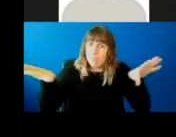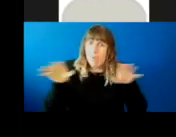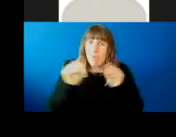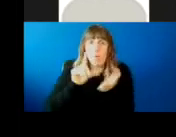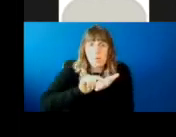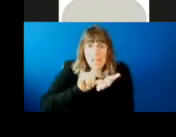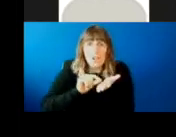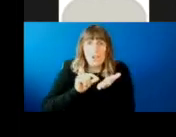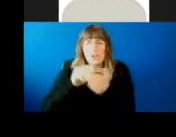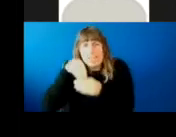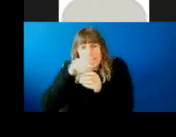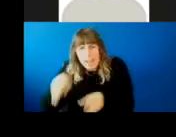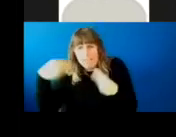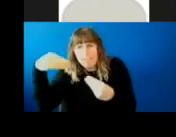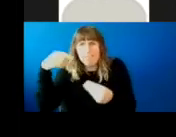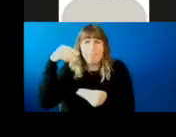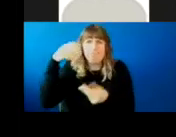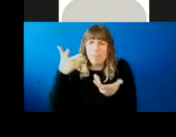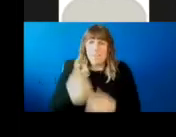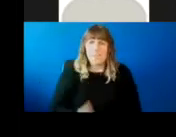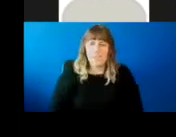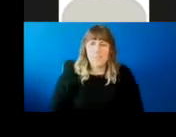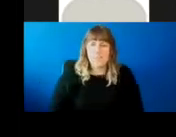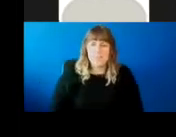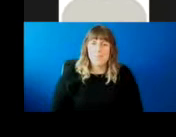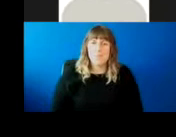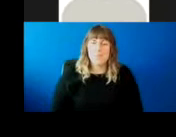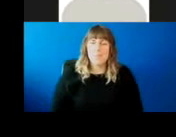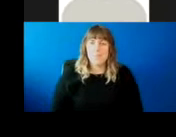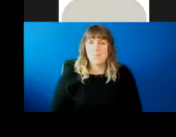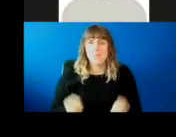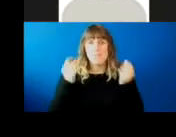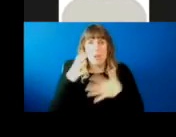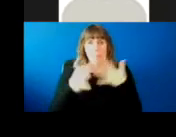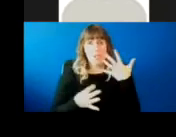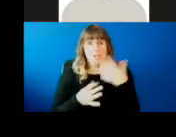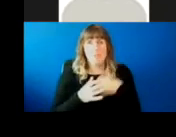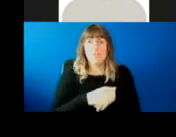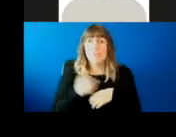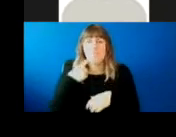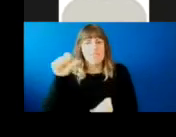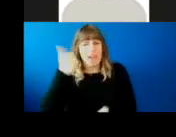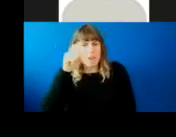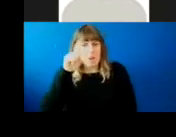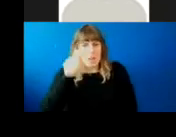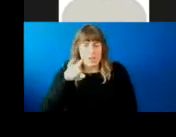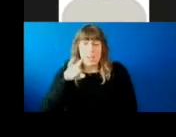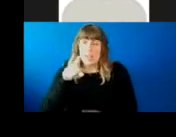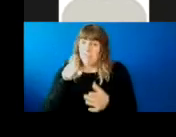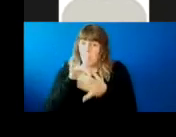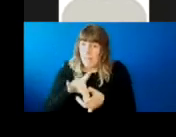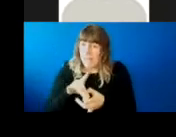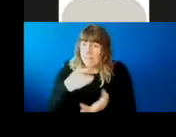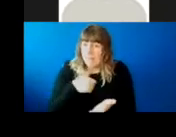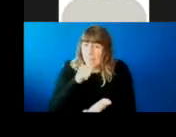out what's in it. Yeah, you can do all kinds of things with it. So that actually, this next question may toggle into that one. I'm not sure, but it